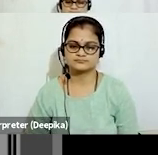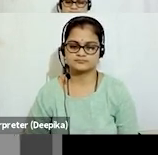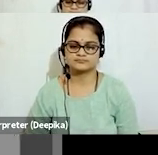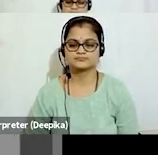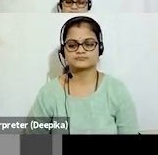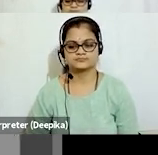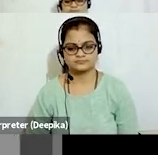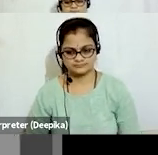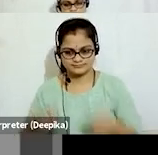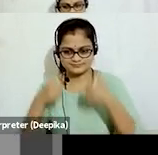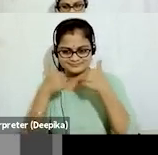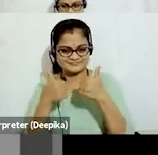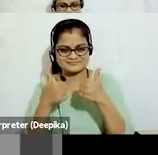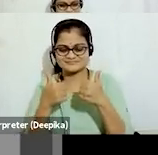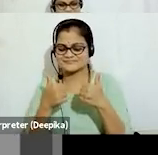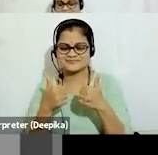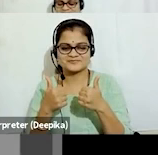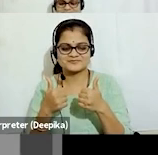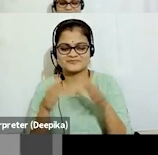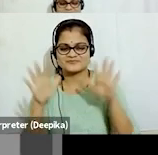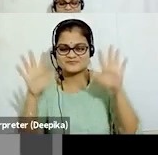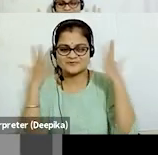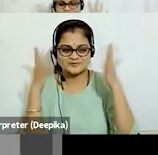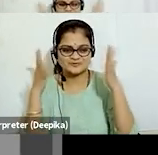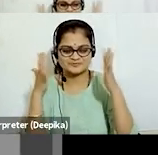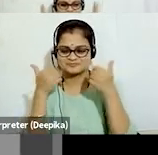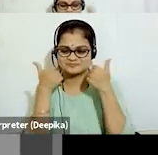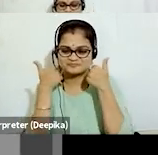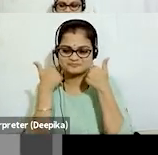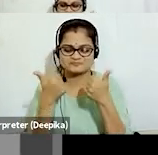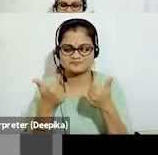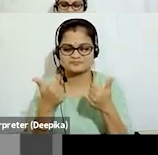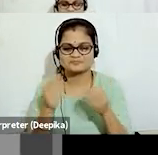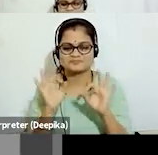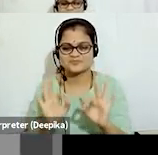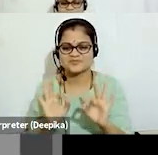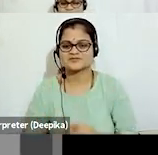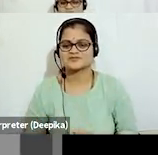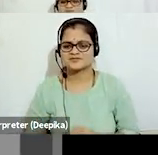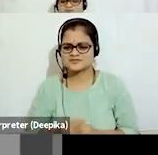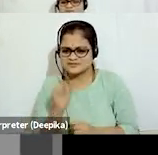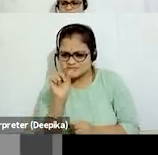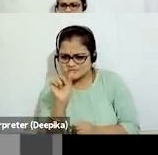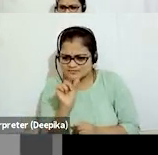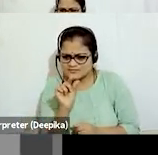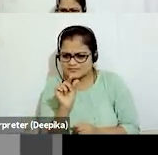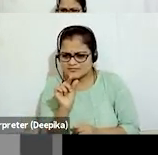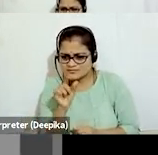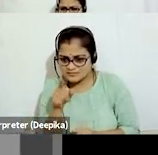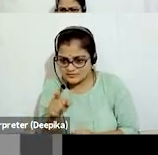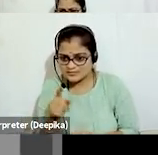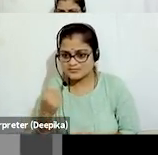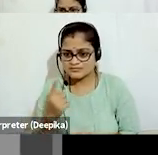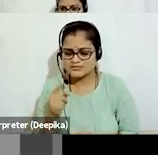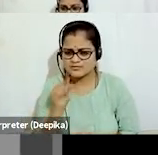Yeah. Amazing. Amazing. We have to move on, but I think this one, I think for you, if just to kind